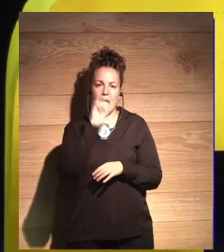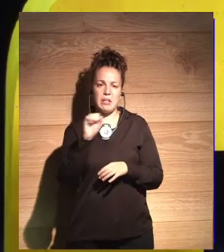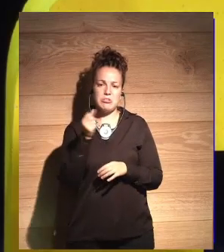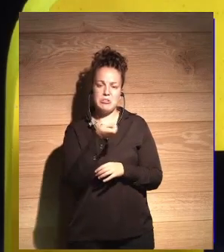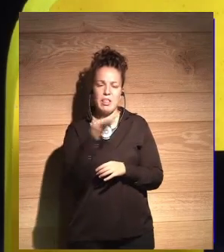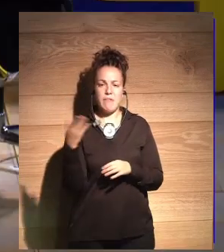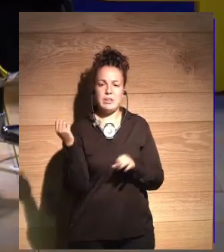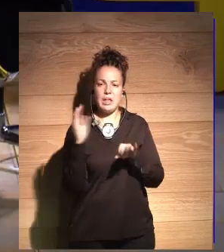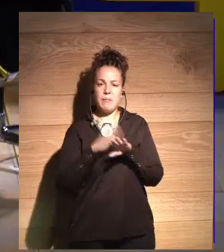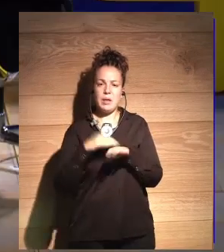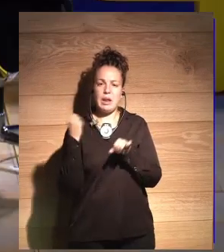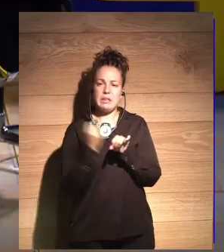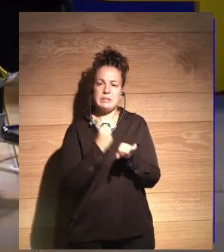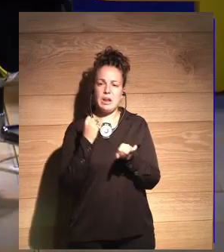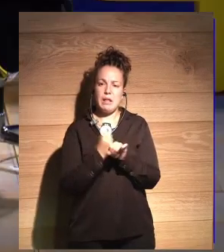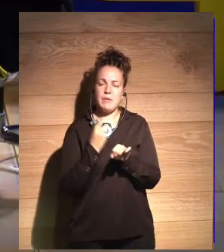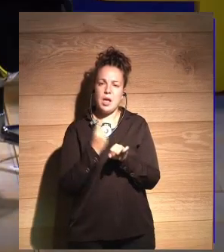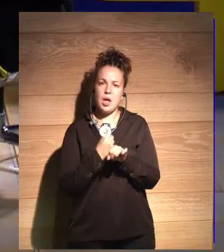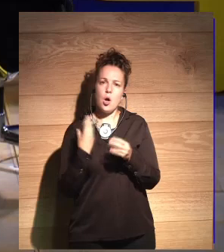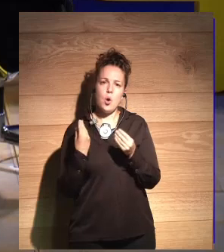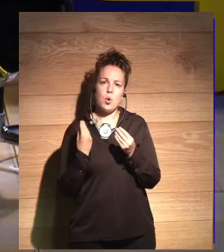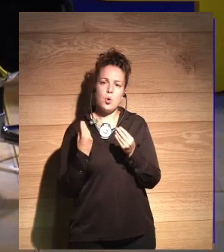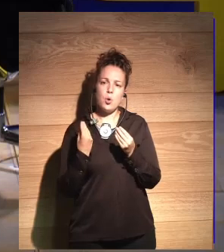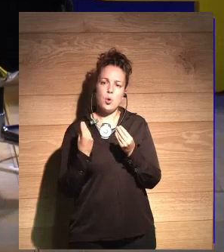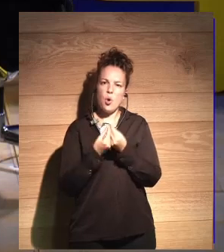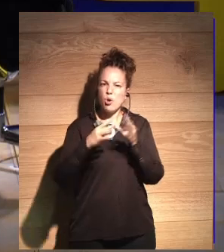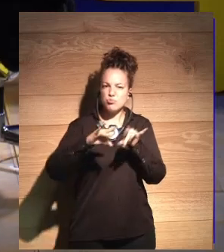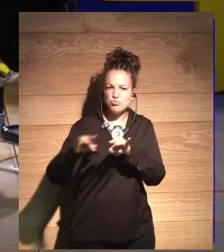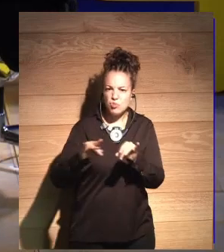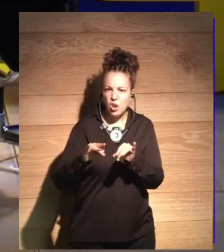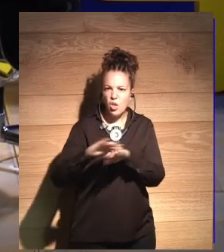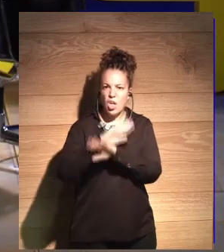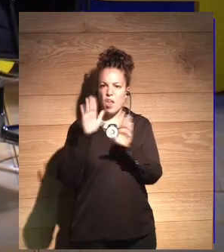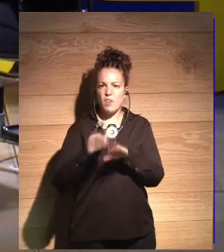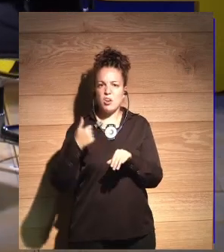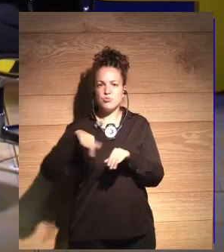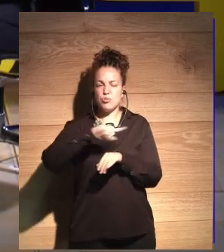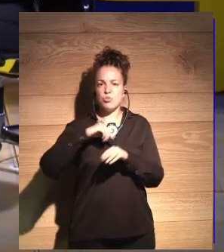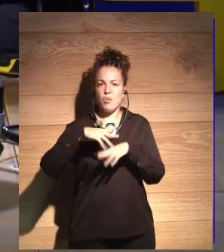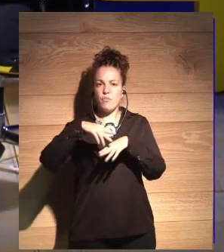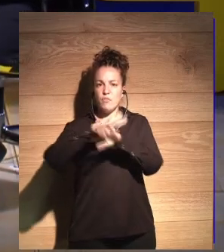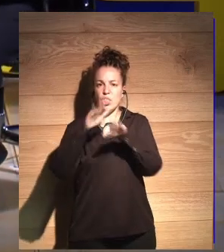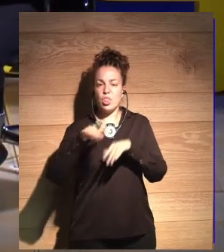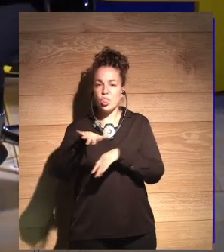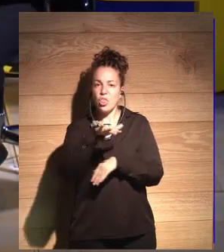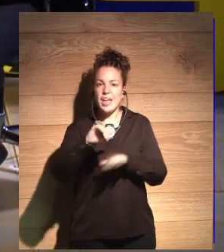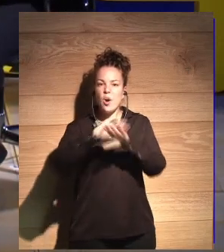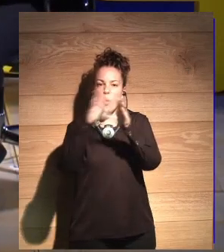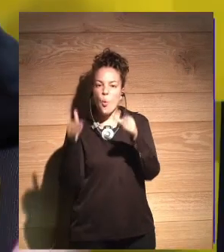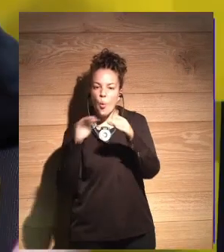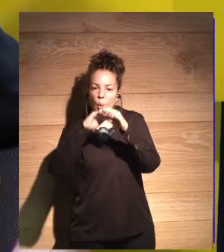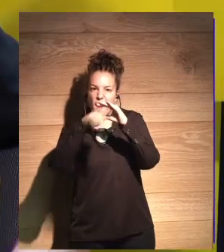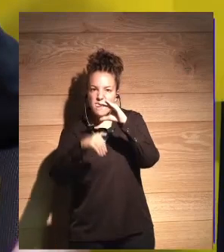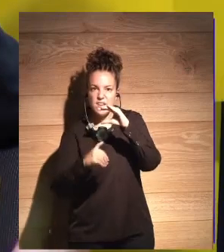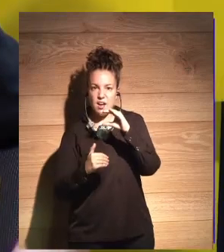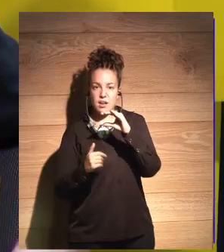going to end up in caves because they're good for climate change, temperature regulatory, and I always think, I don't know if this is an answer to that question.